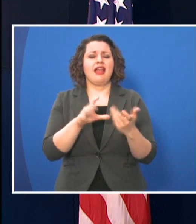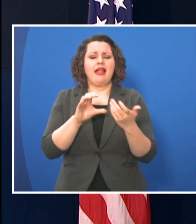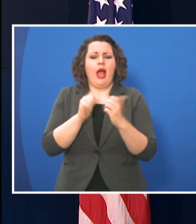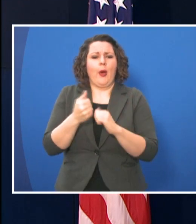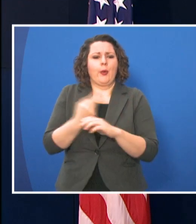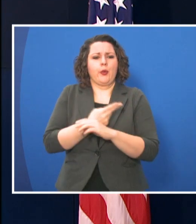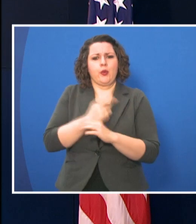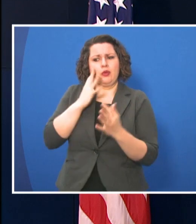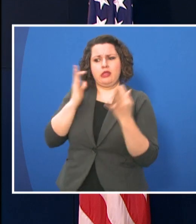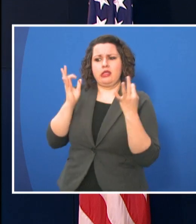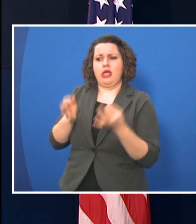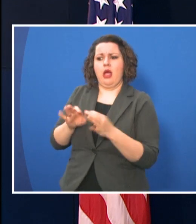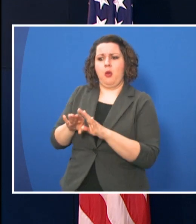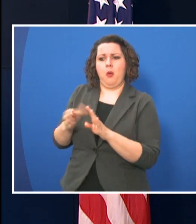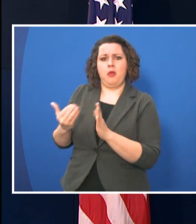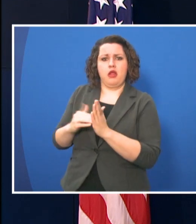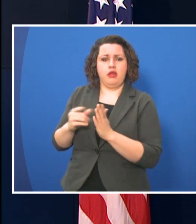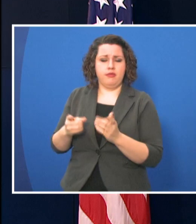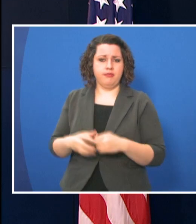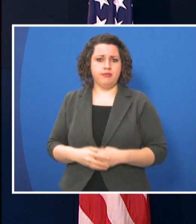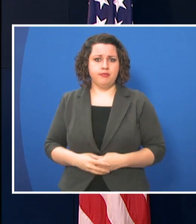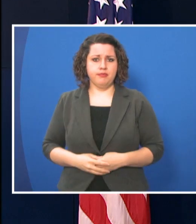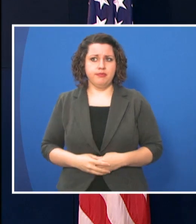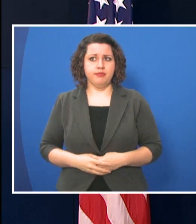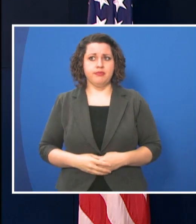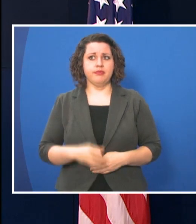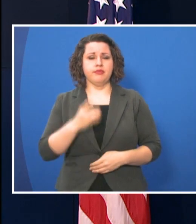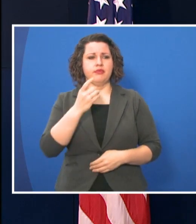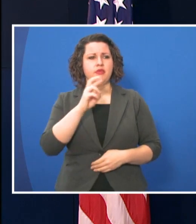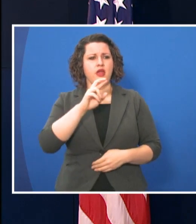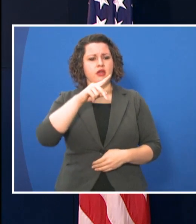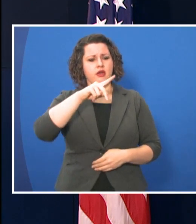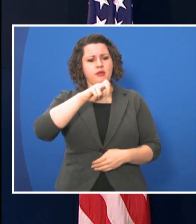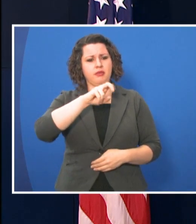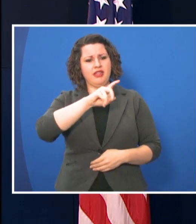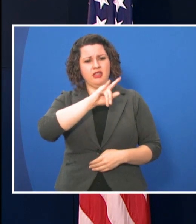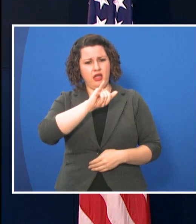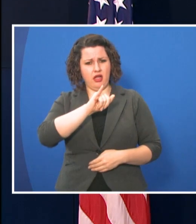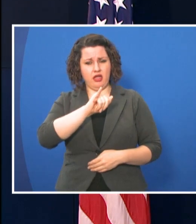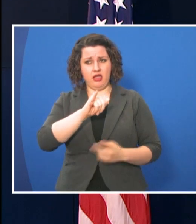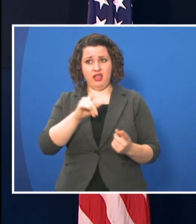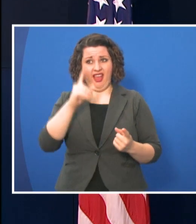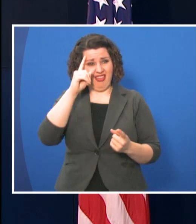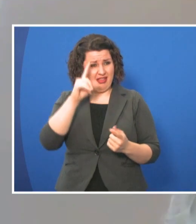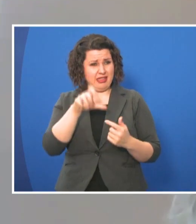about the state and reopening? Dr. Padati, I think she said it's another tool.